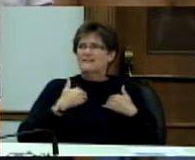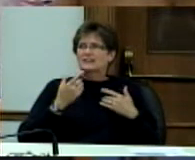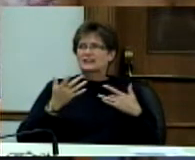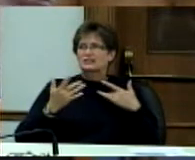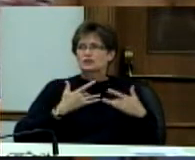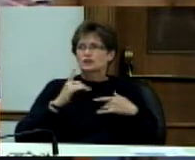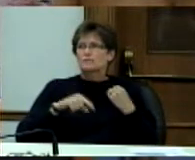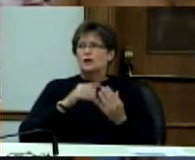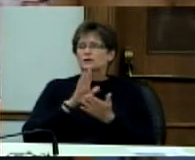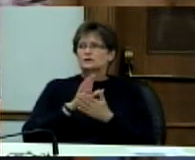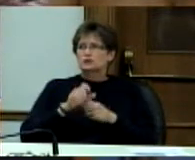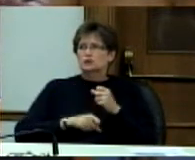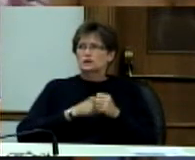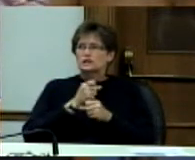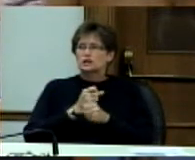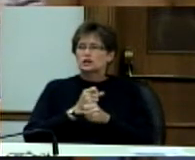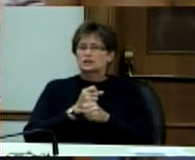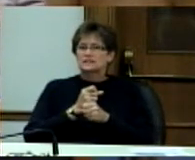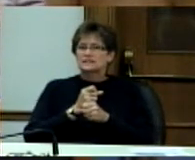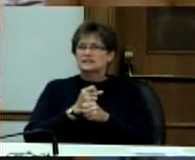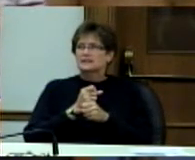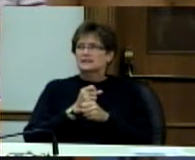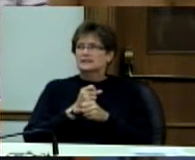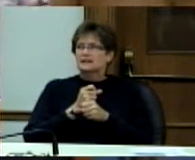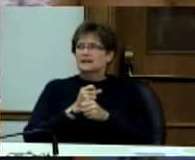I have a little concern over the school years.